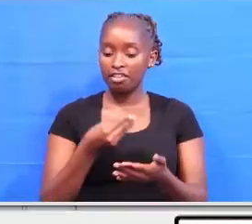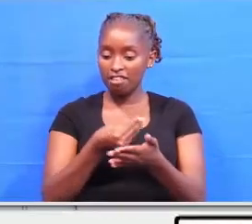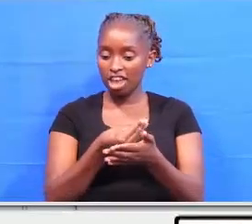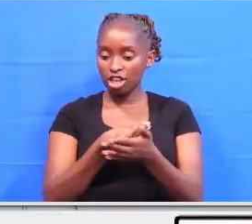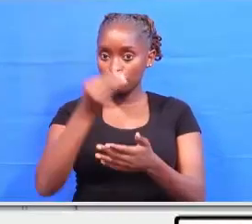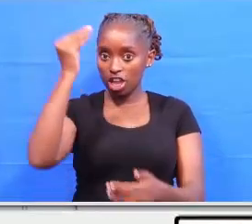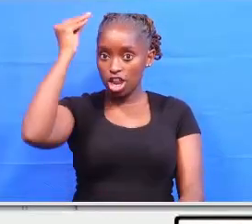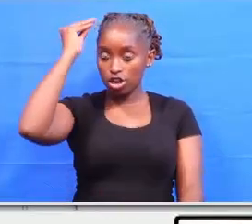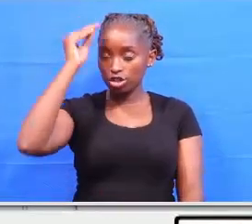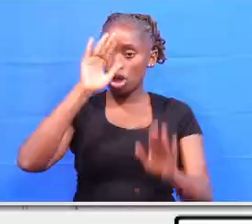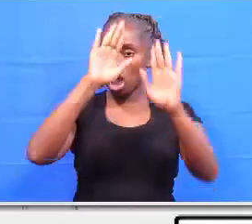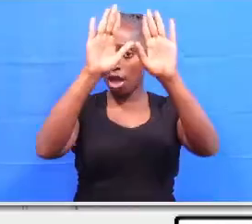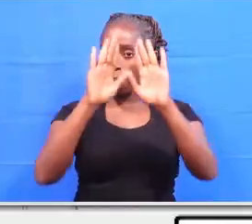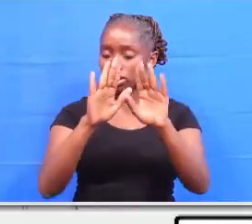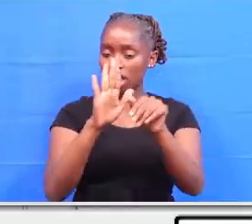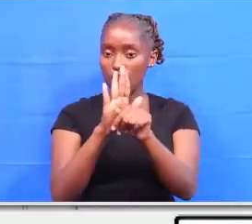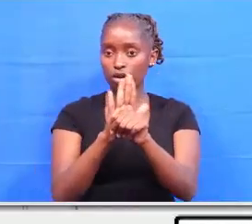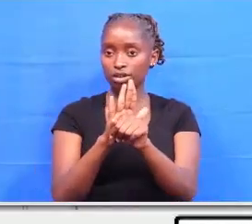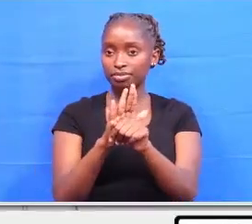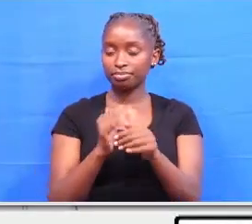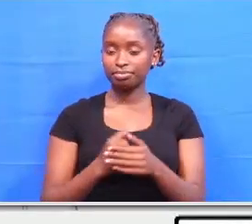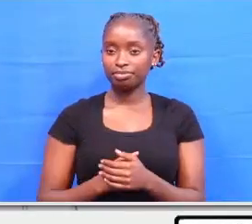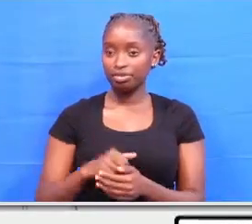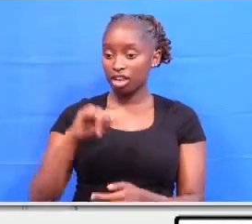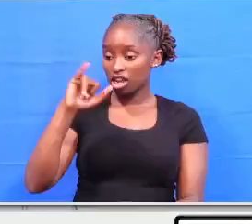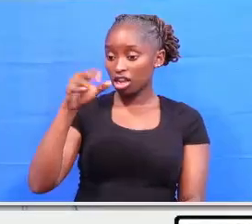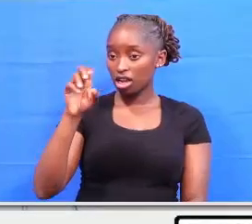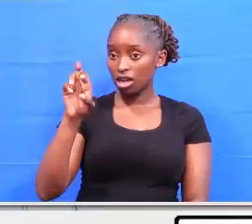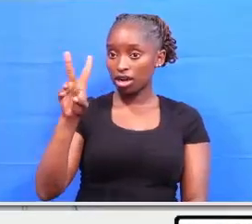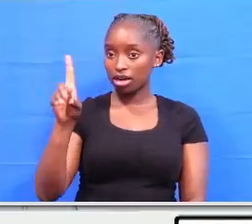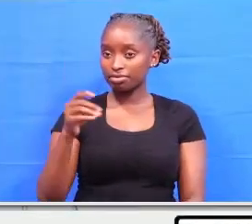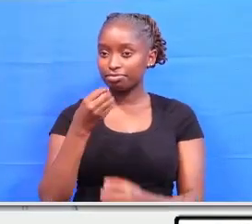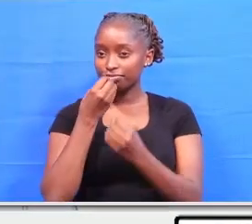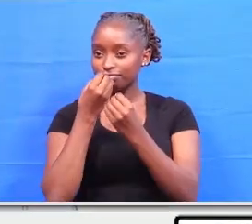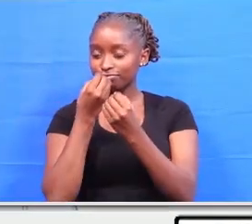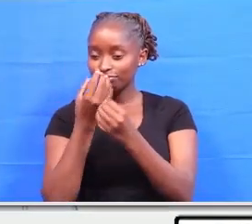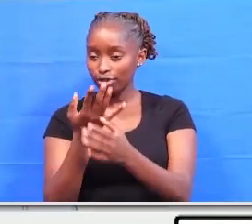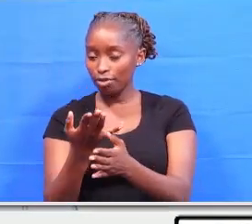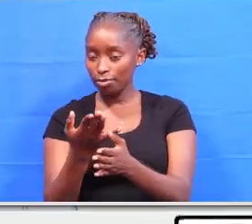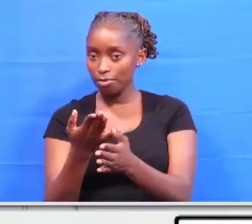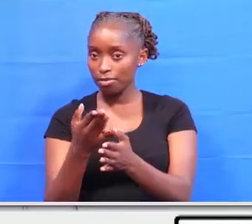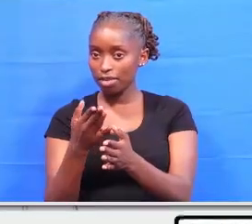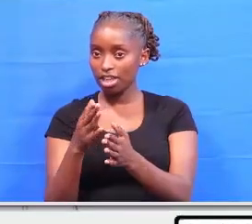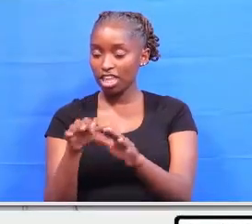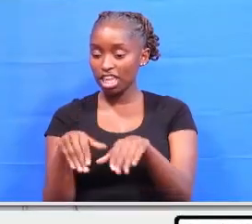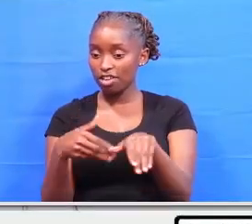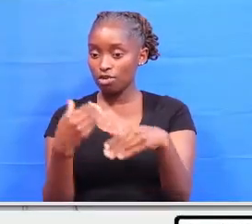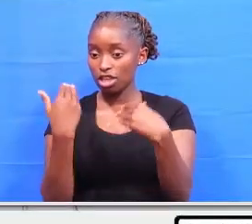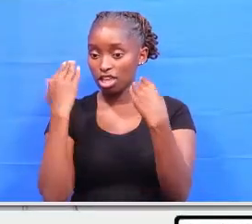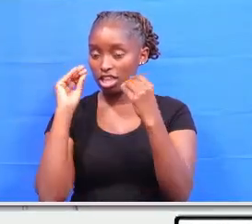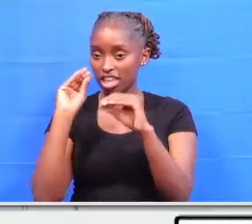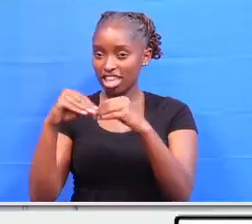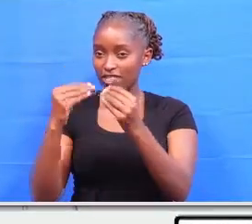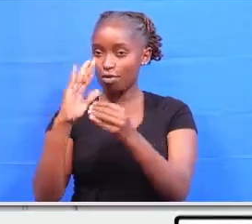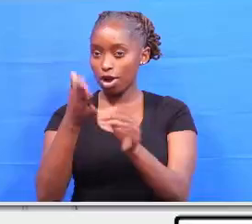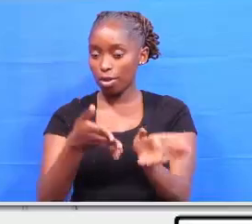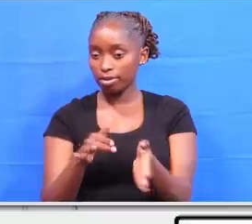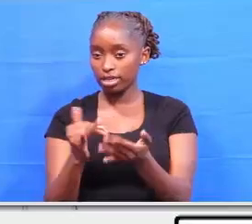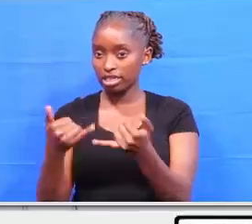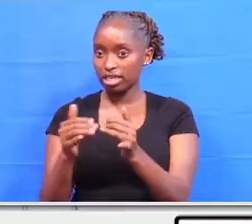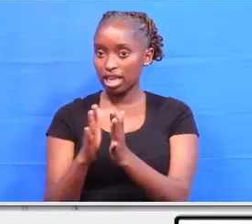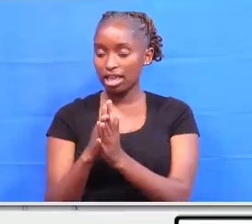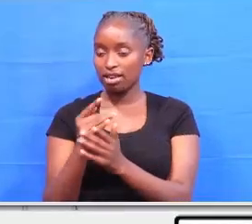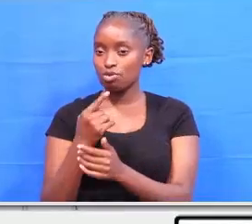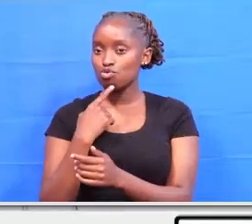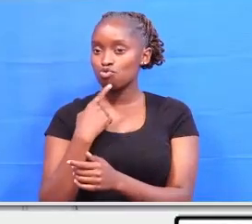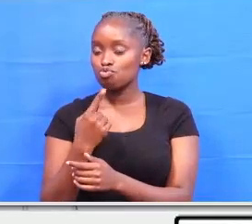very important, but it's wanting. Jared, I'll give you the opportunity to give us a one-liner before, mm-hmm, I close off. Well, just to say that credit